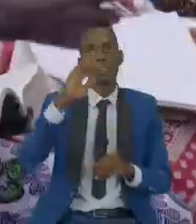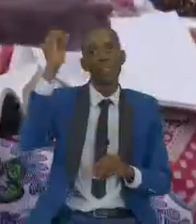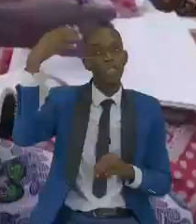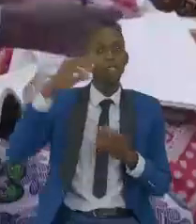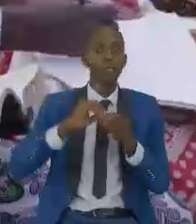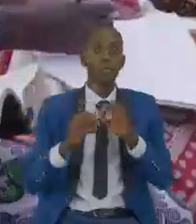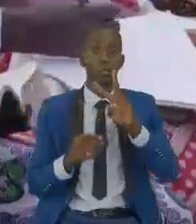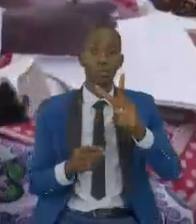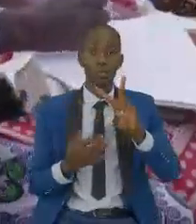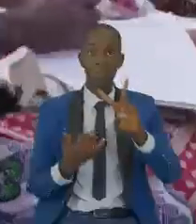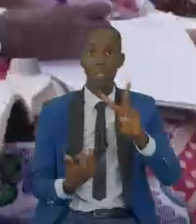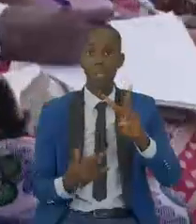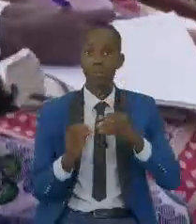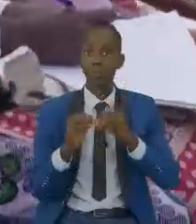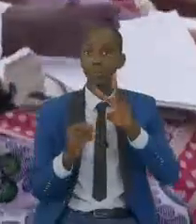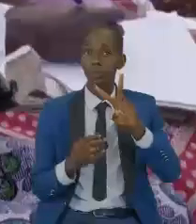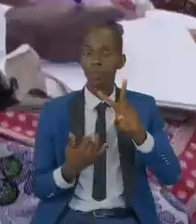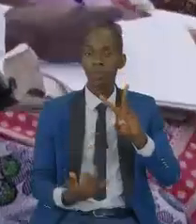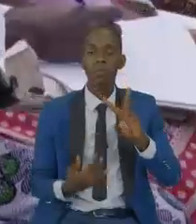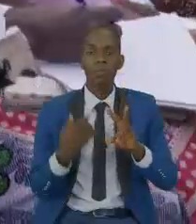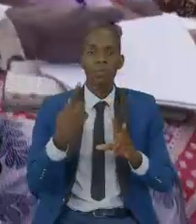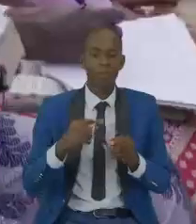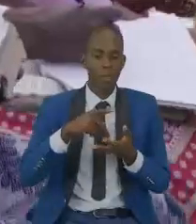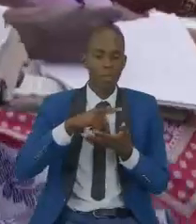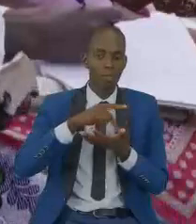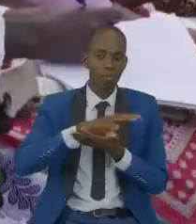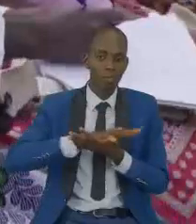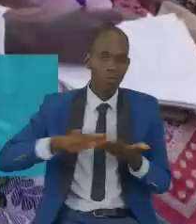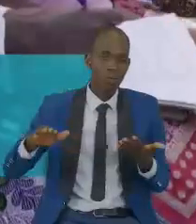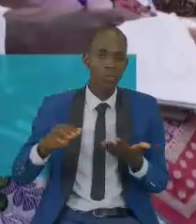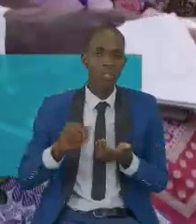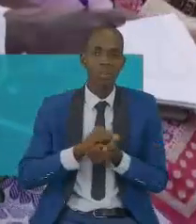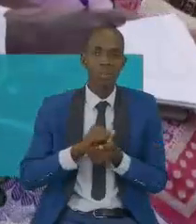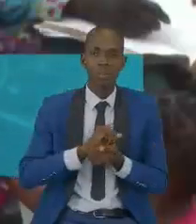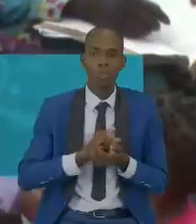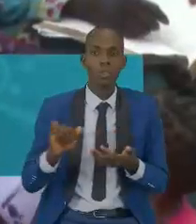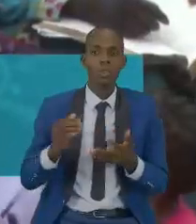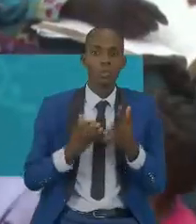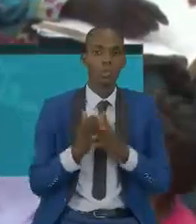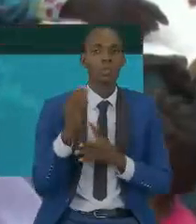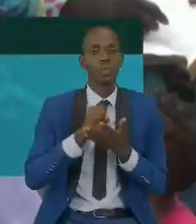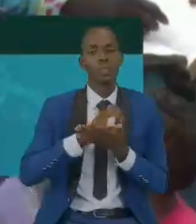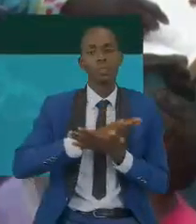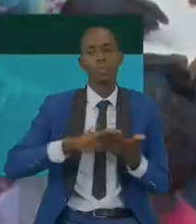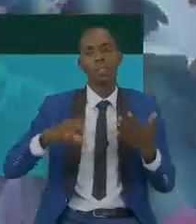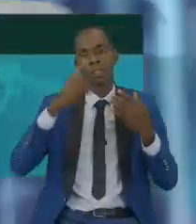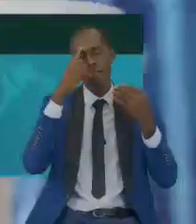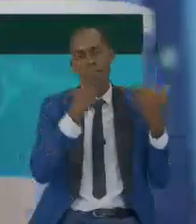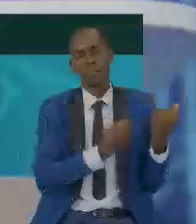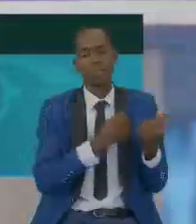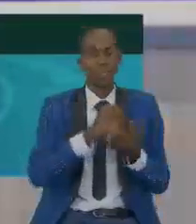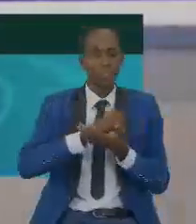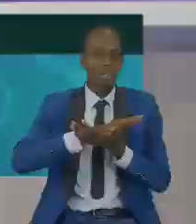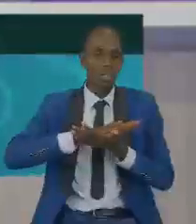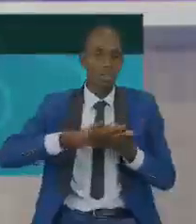2 here, we're looking at purging and purity through sanctifying faith.